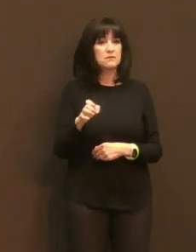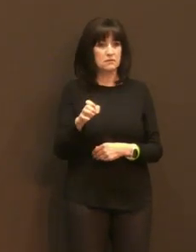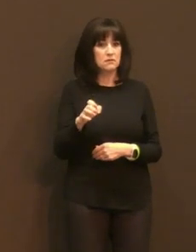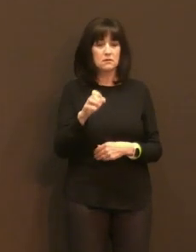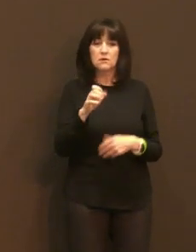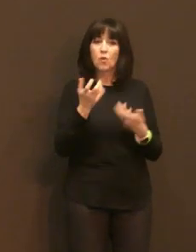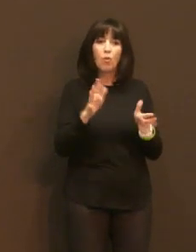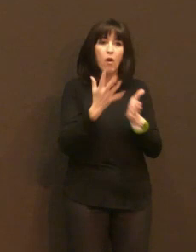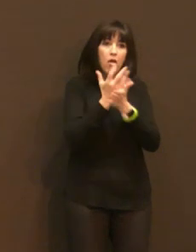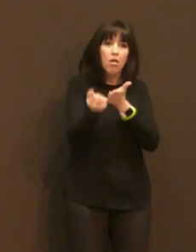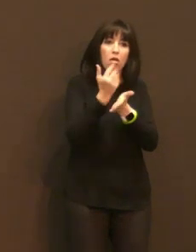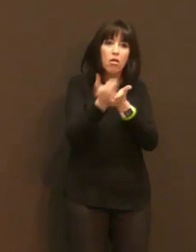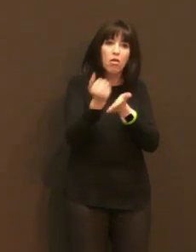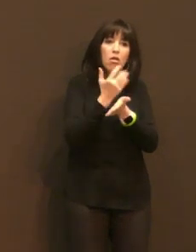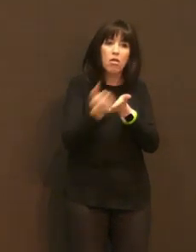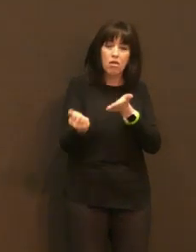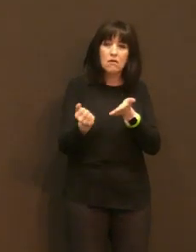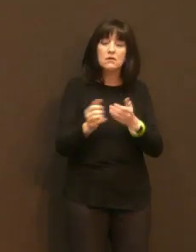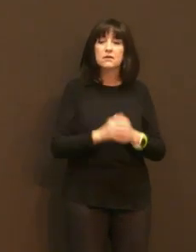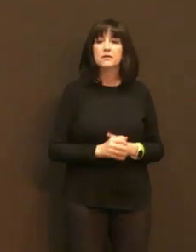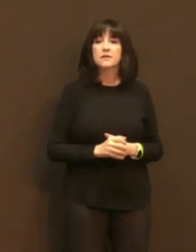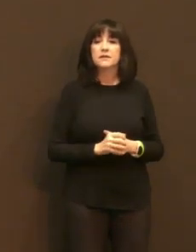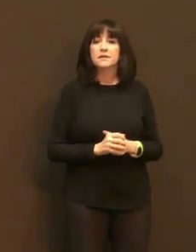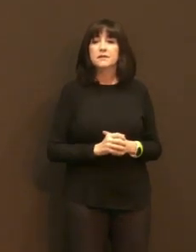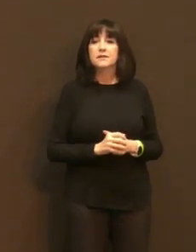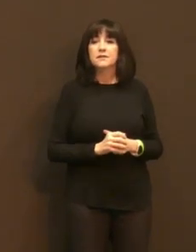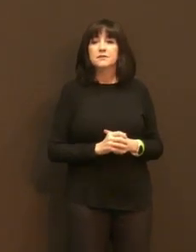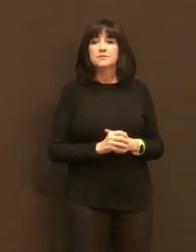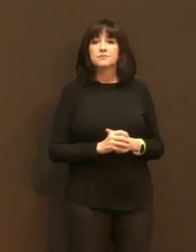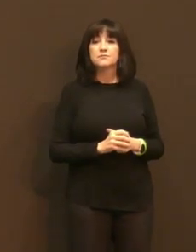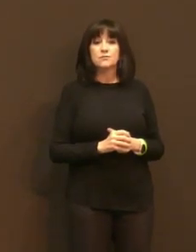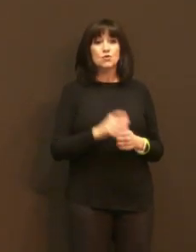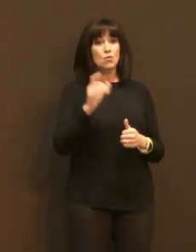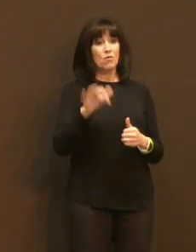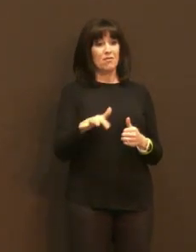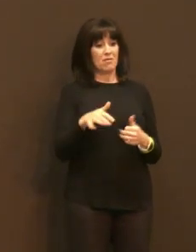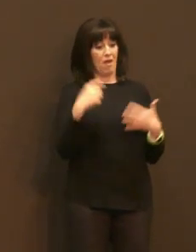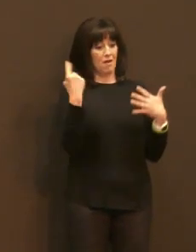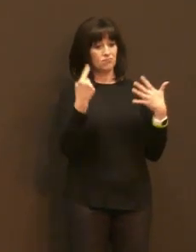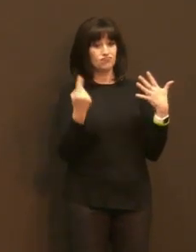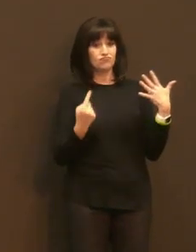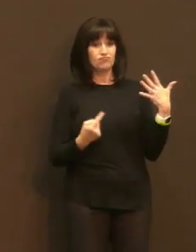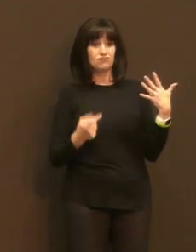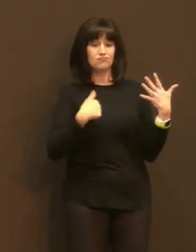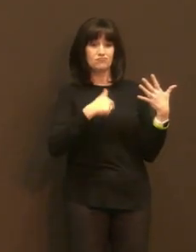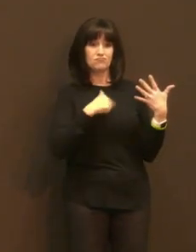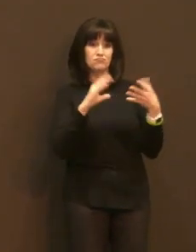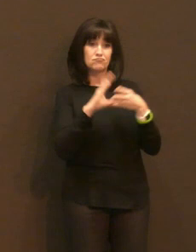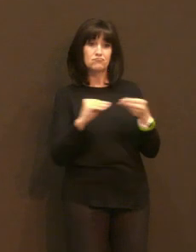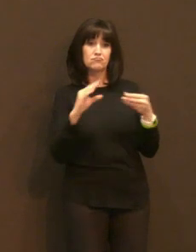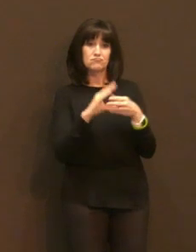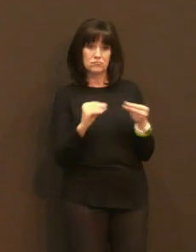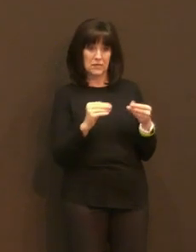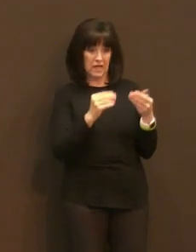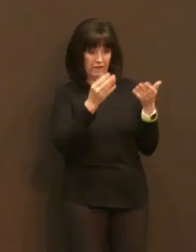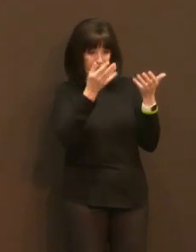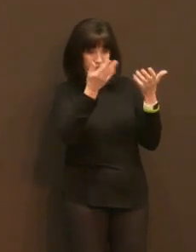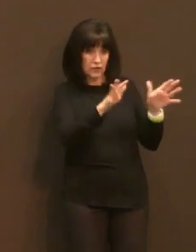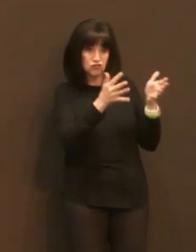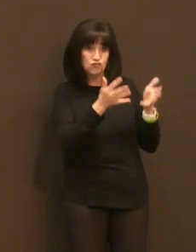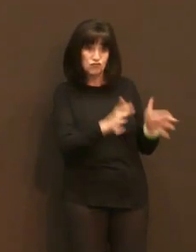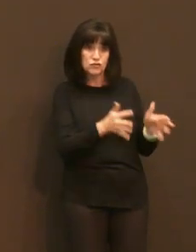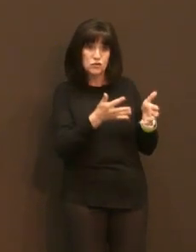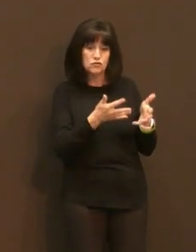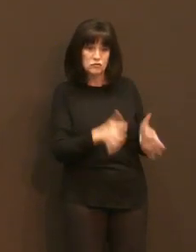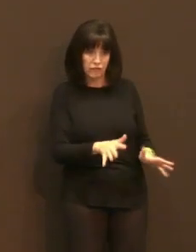slide. So after we reach those objectives at the starting line, we'll be able to implement the phases,